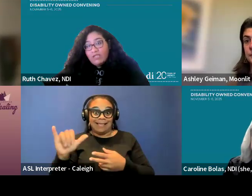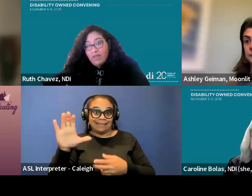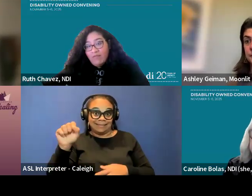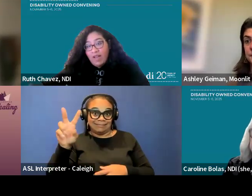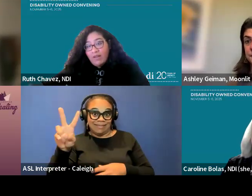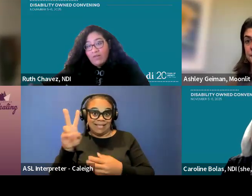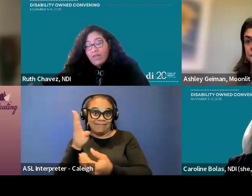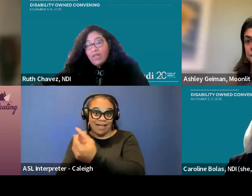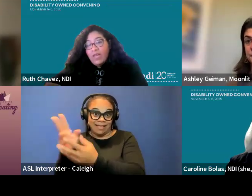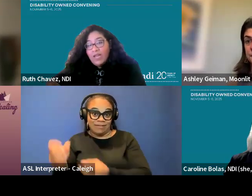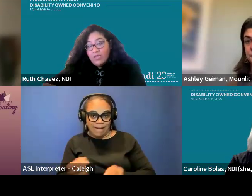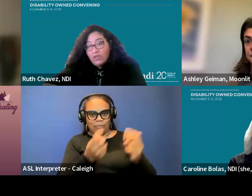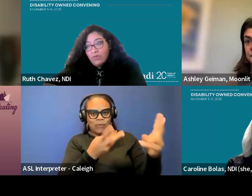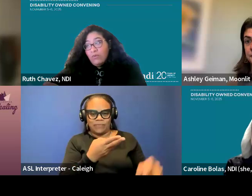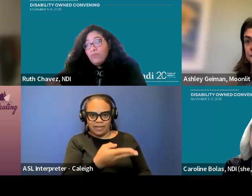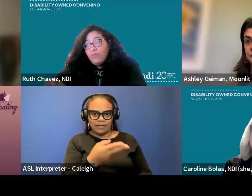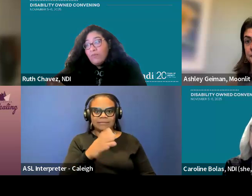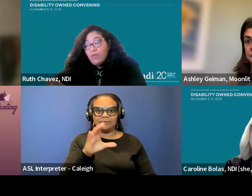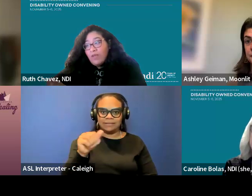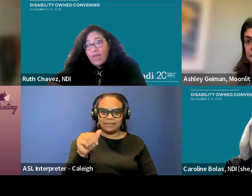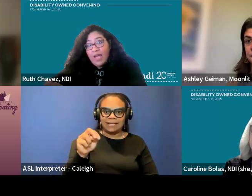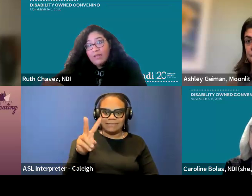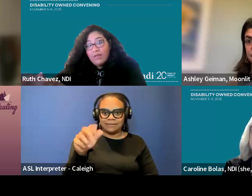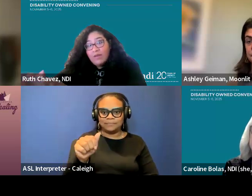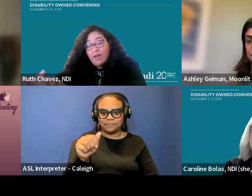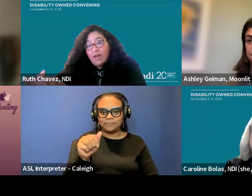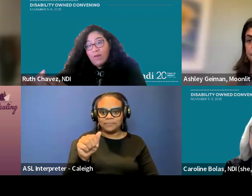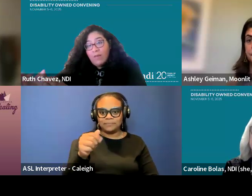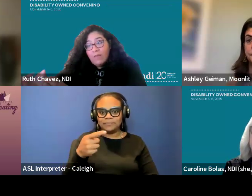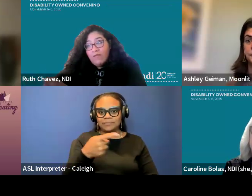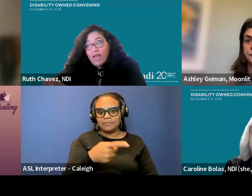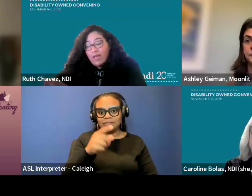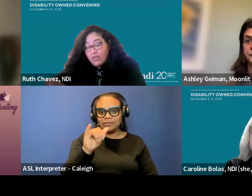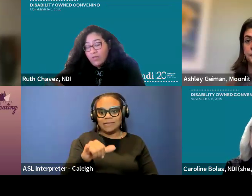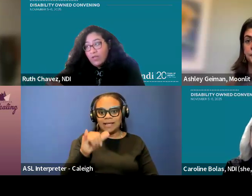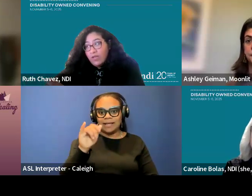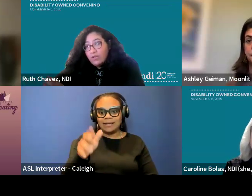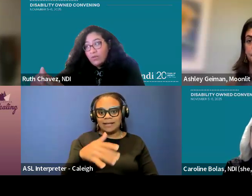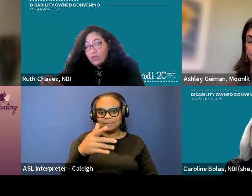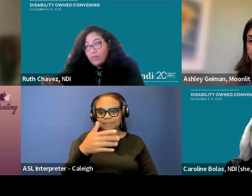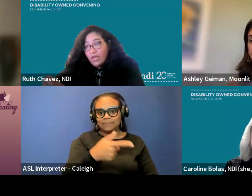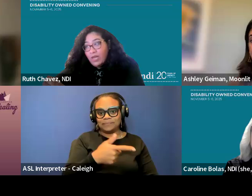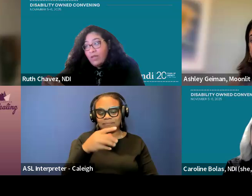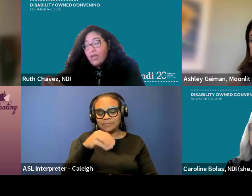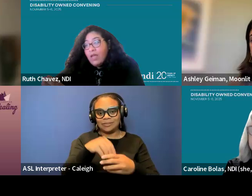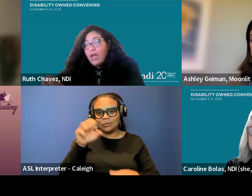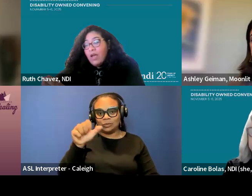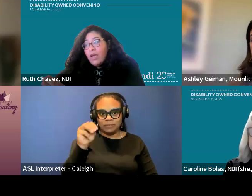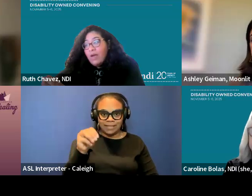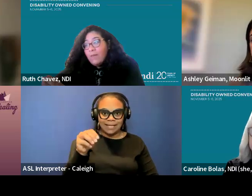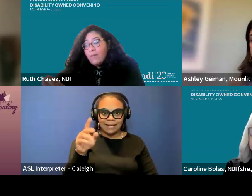the CSV file into that into the social